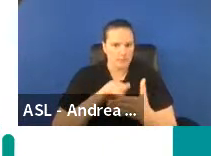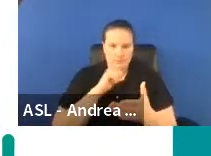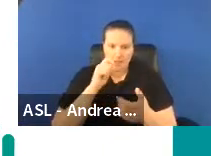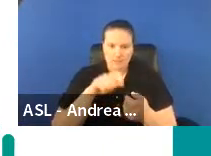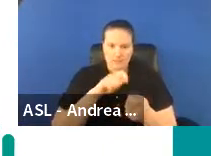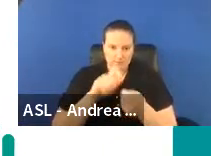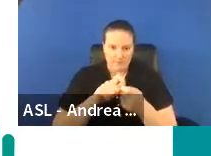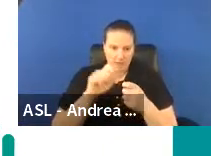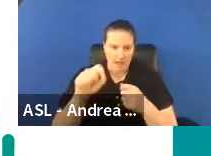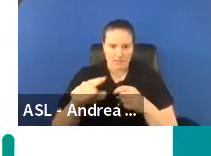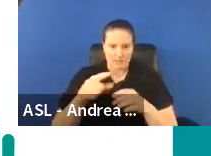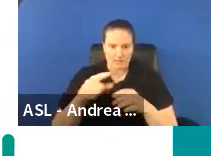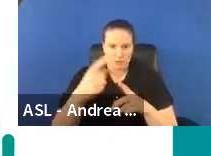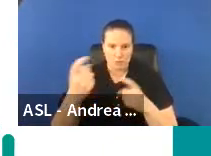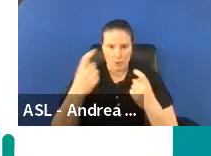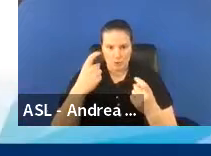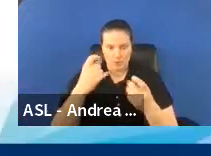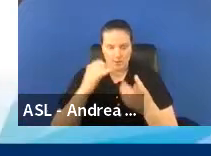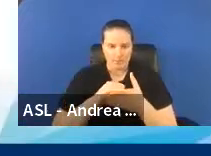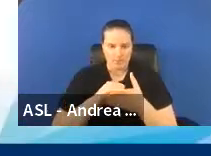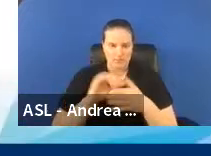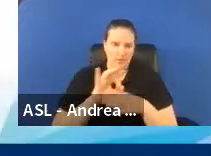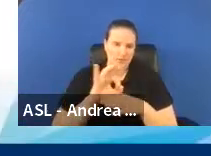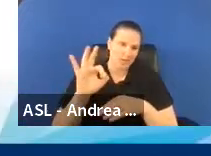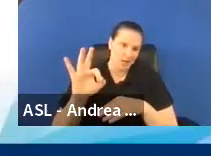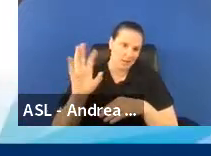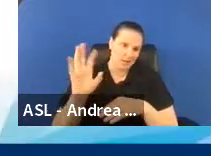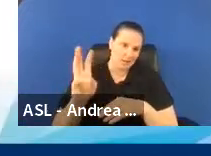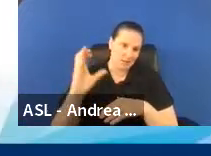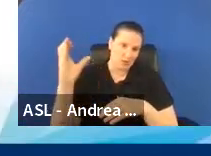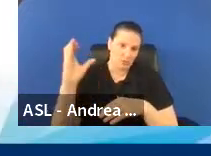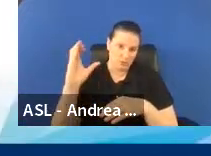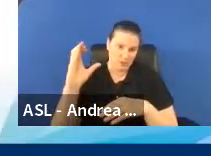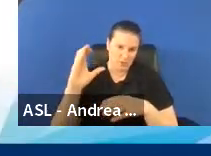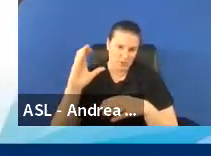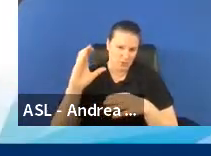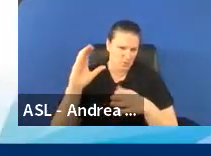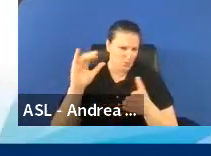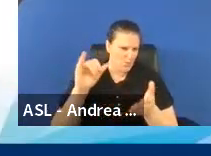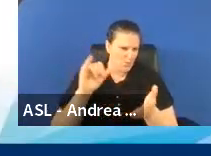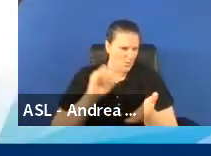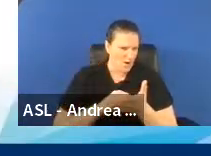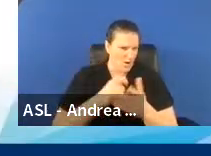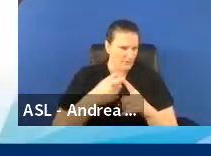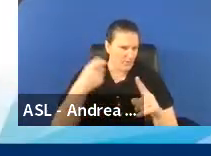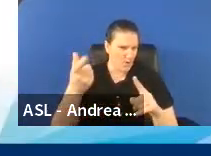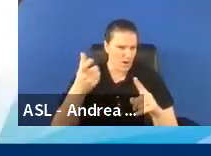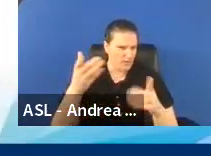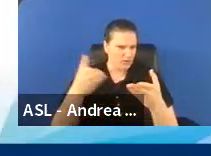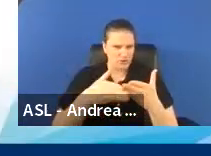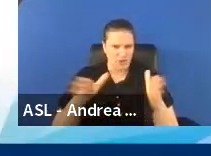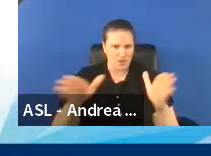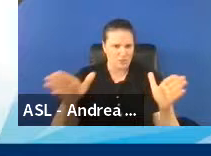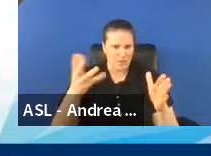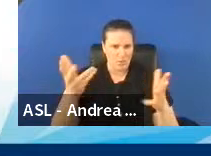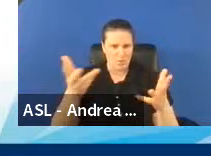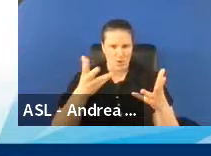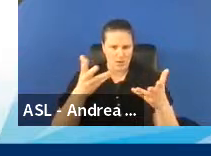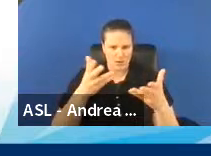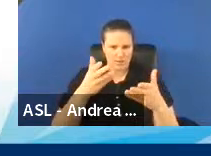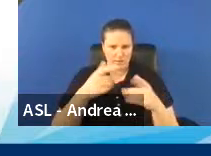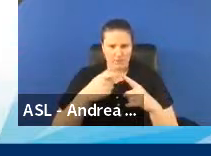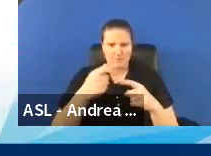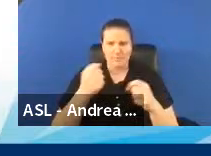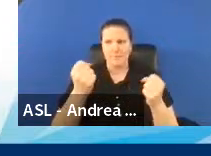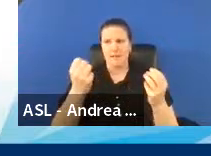asked as a question as a function of the 9,600 responses on the survey. So what constitutes generally and what constitutes